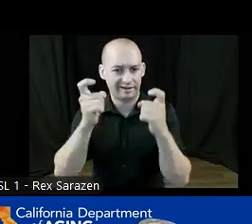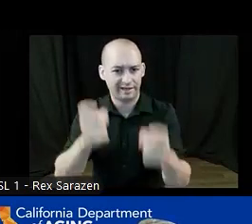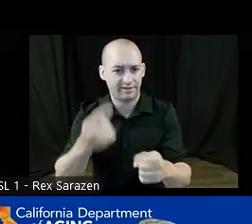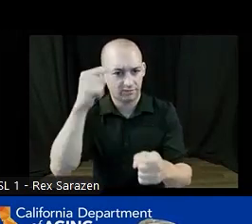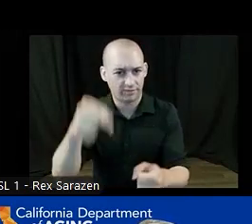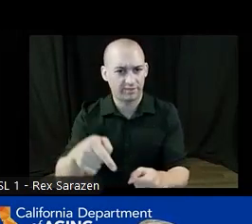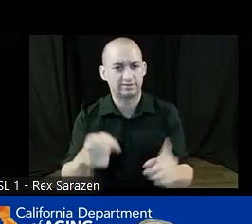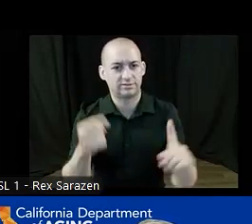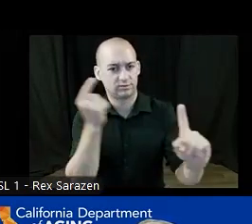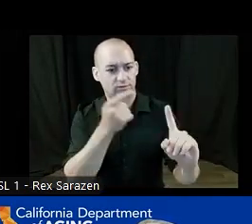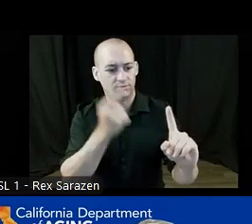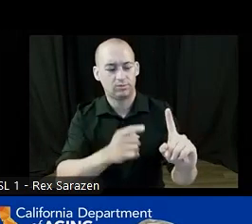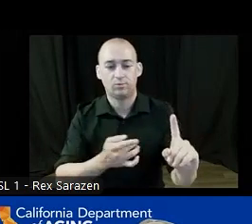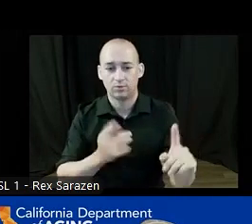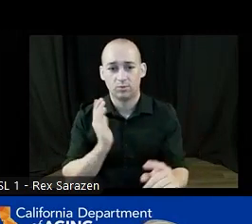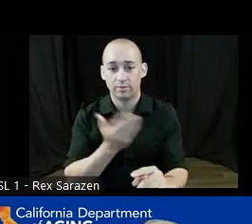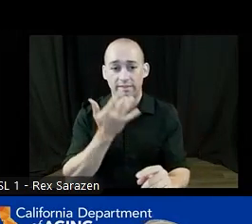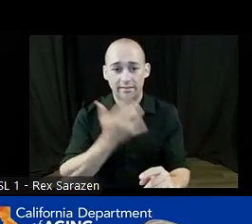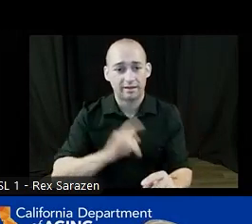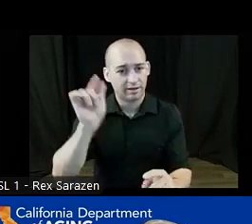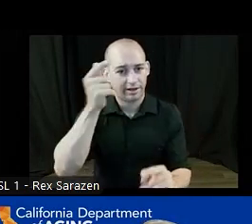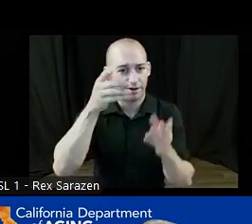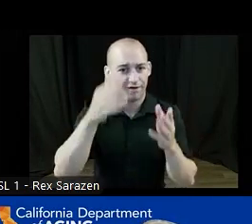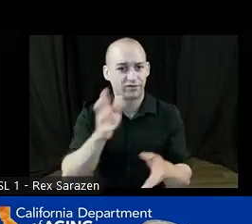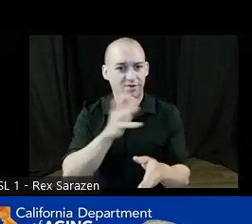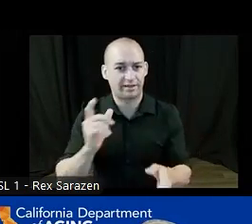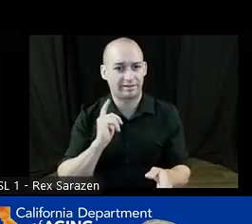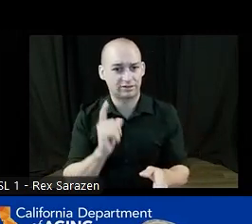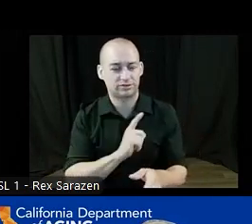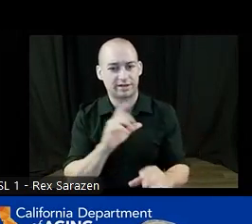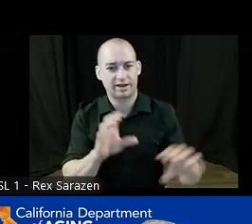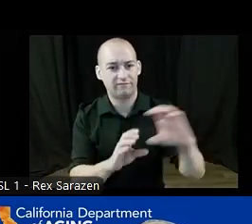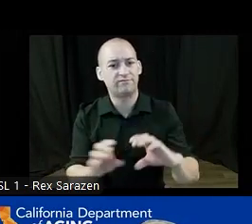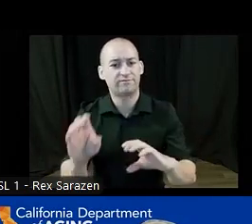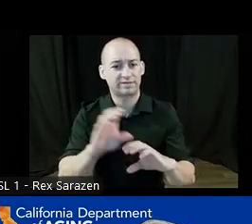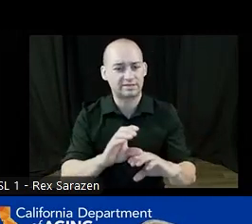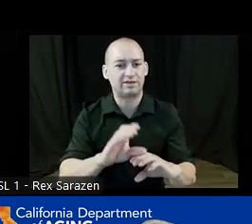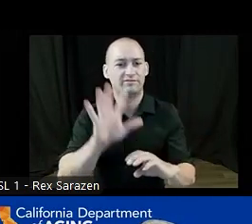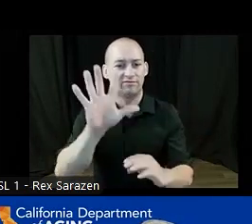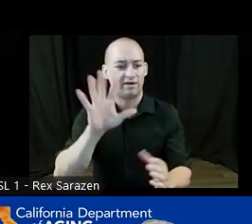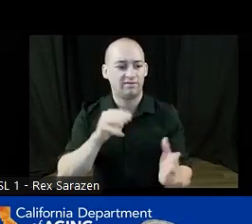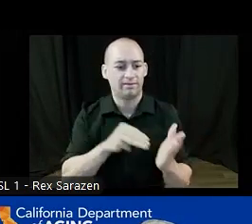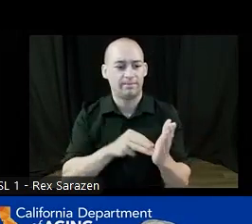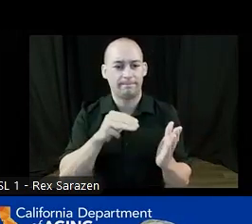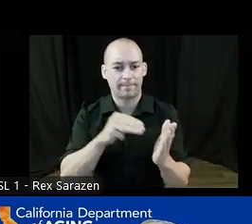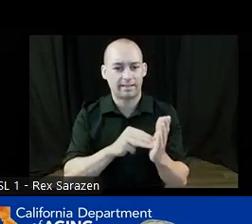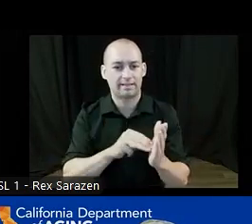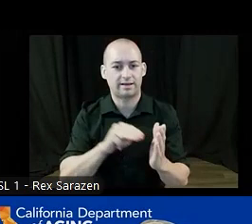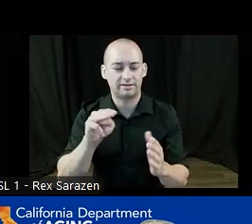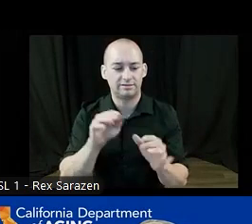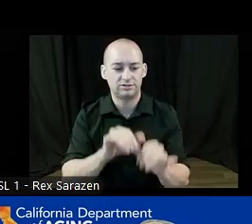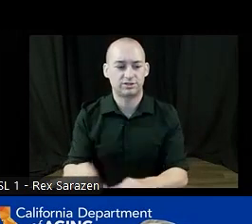were really fortunate that the governor and the legislature invested $5 million of general fund dollars into the Budget Act